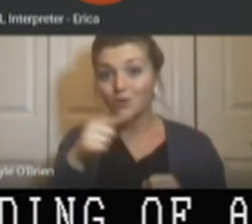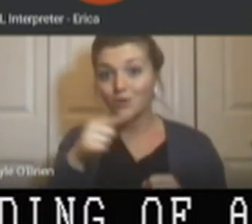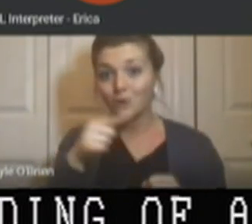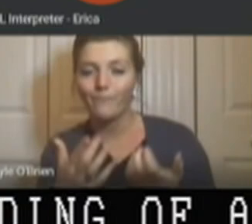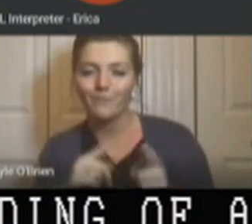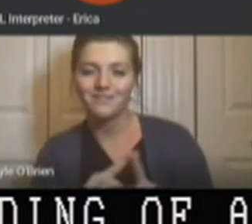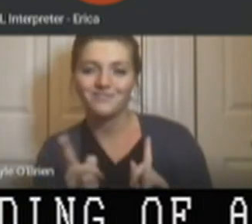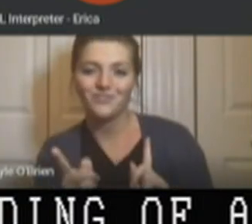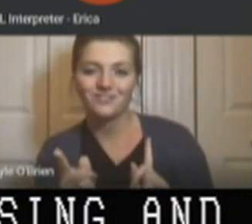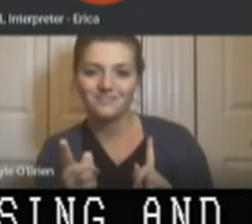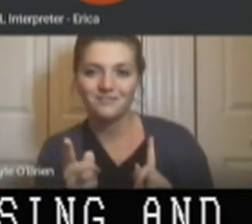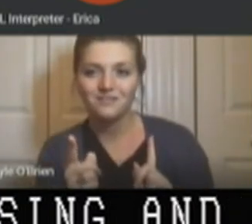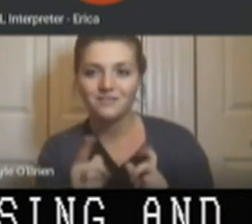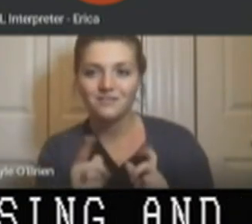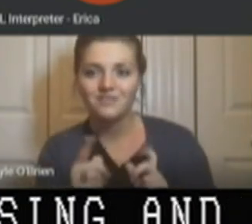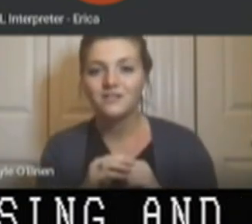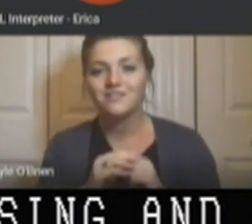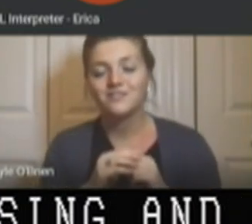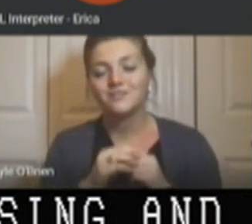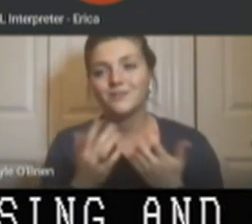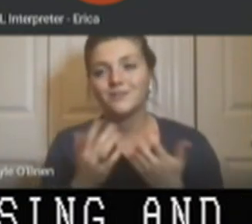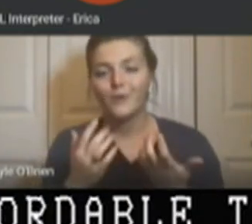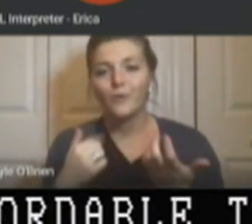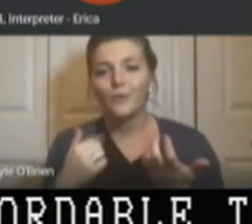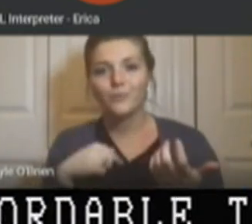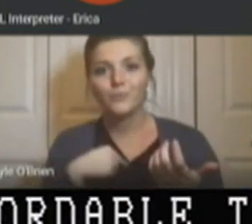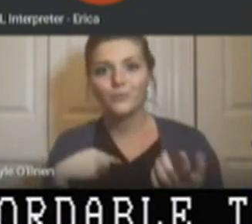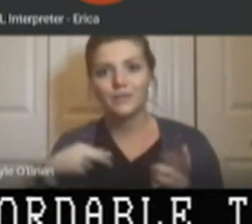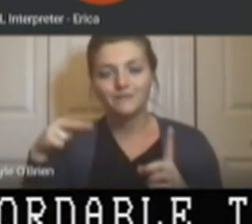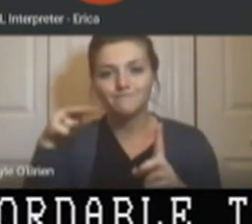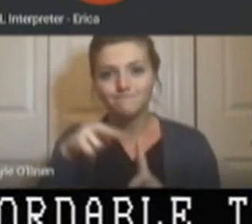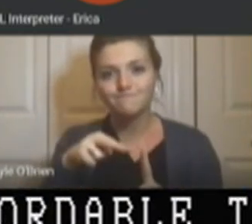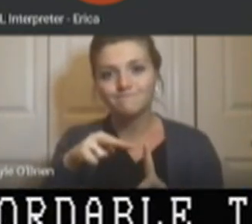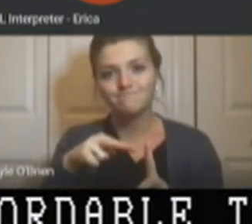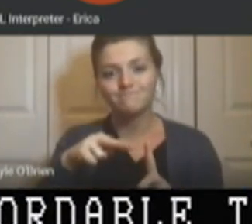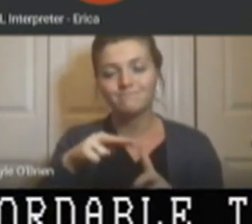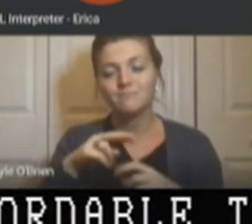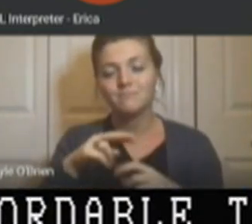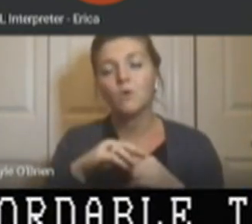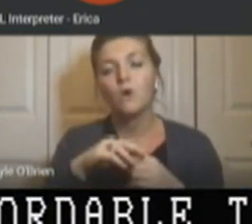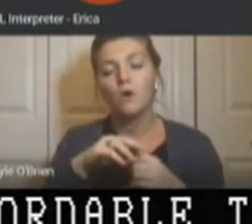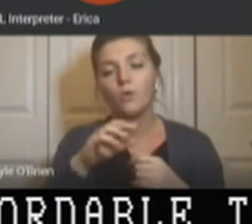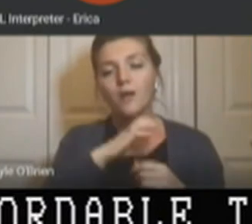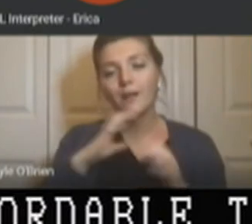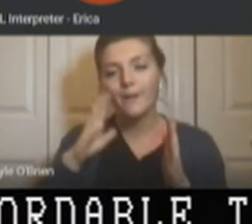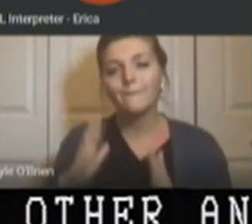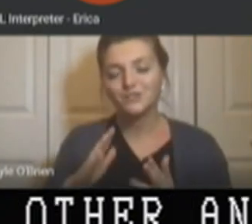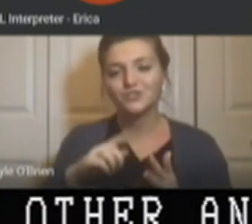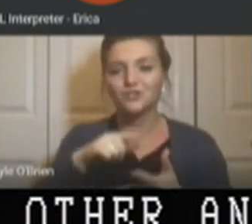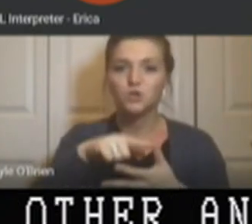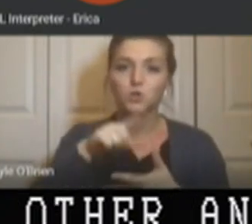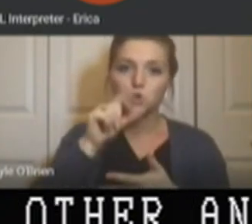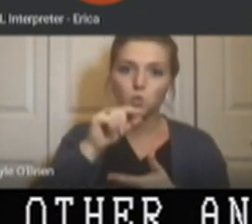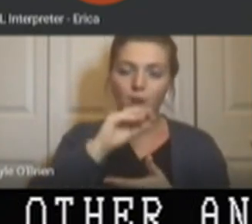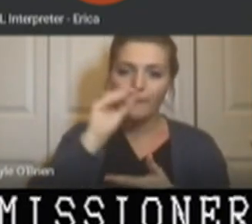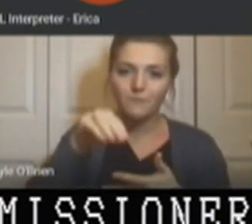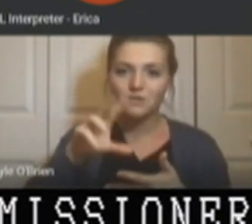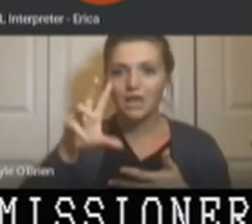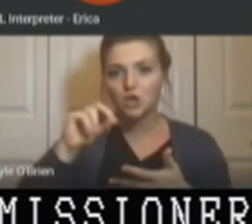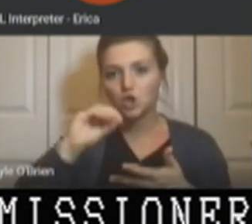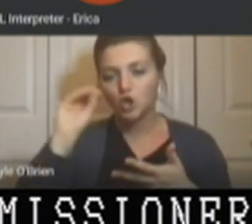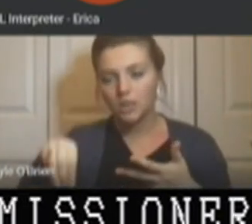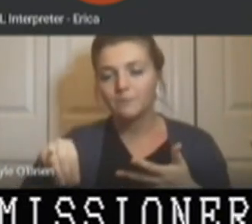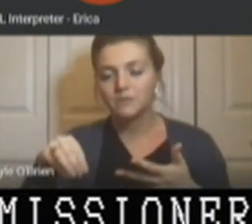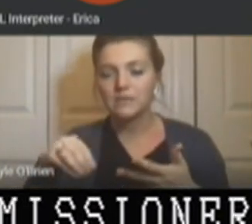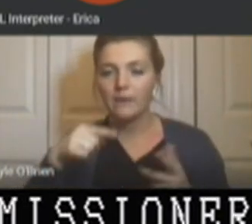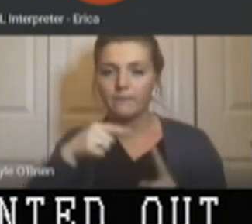way we look at it is through AMIs. So Commissioner McCosh correctly pointed out the 20%, 30%. And for the middle income, we're really looking at